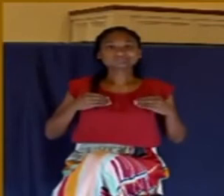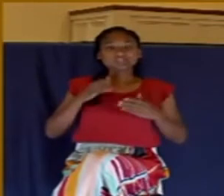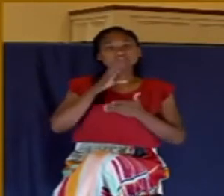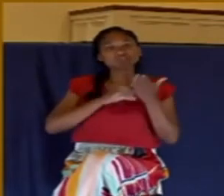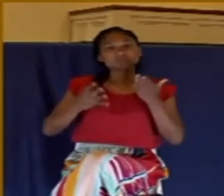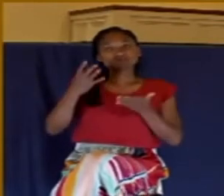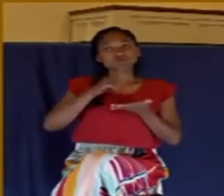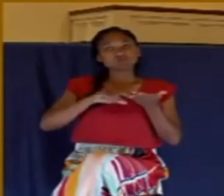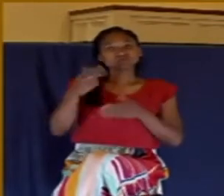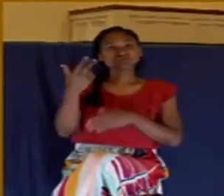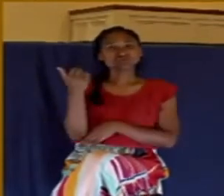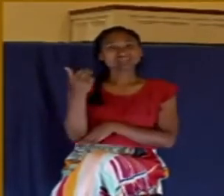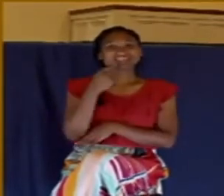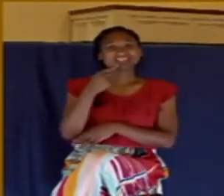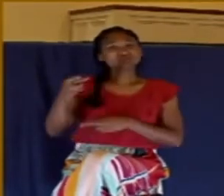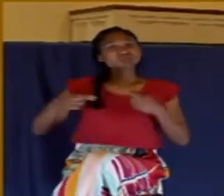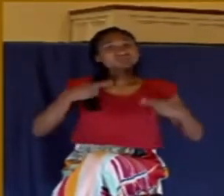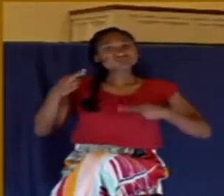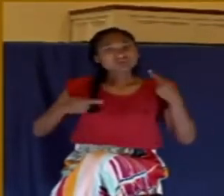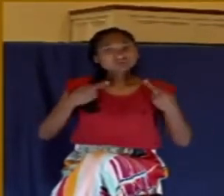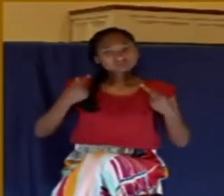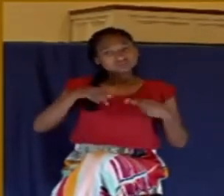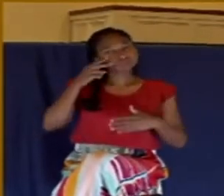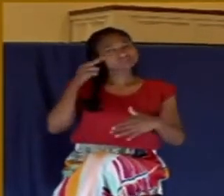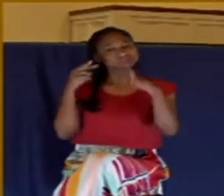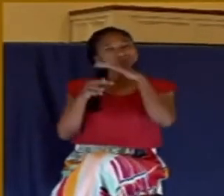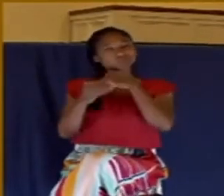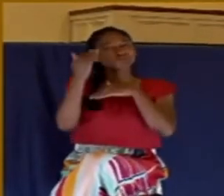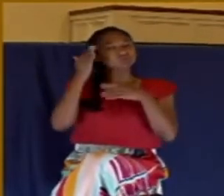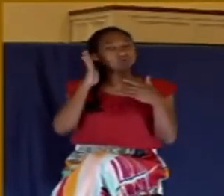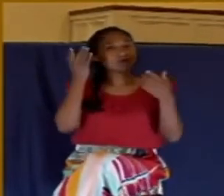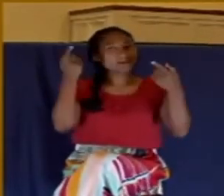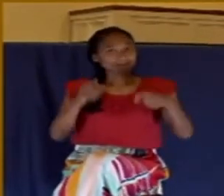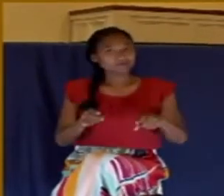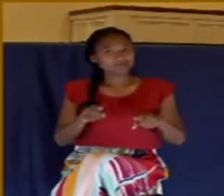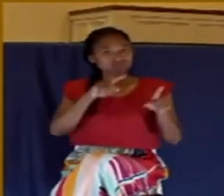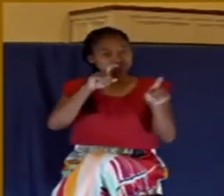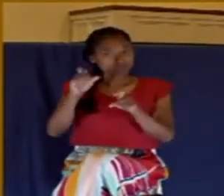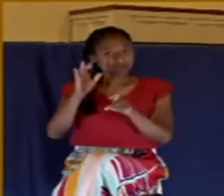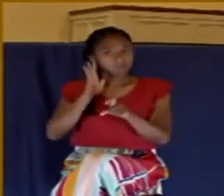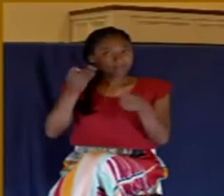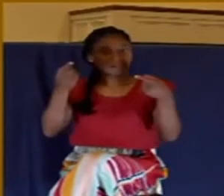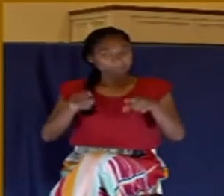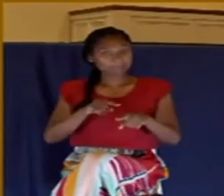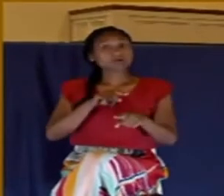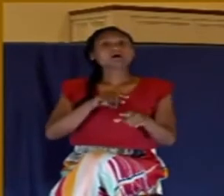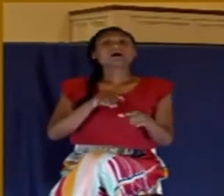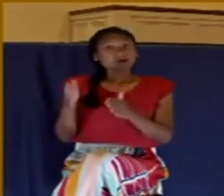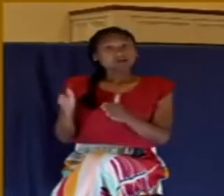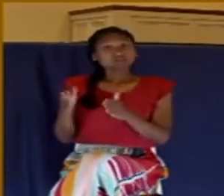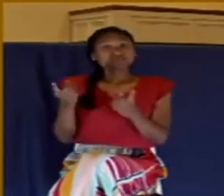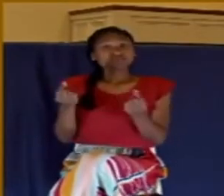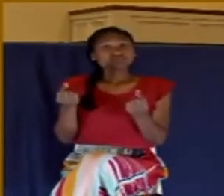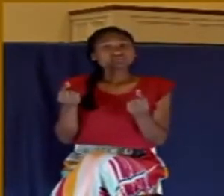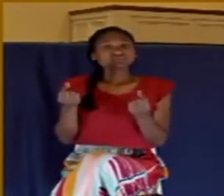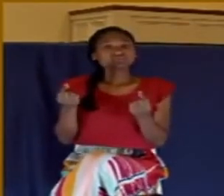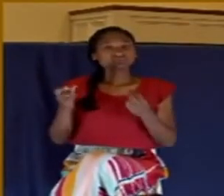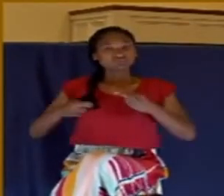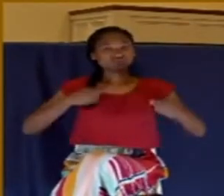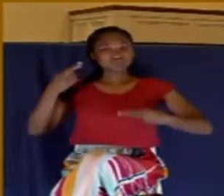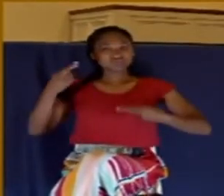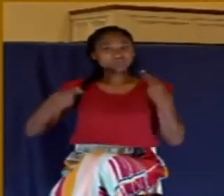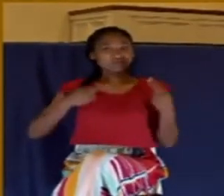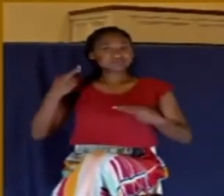but rejoice. We expect trials to come. We don't treat them like strangers, but on the other hand, verse 13, rejoice. inasmuch as